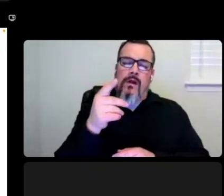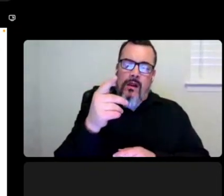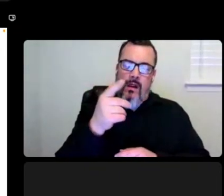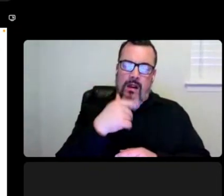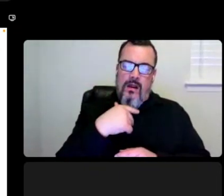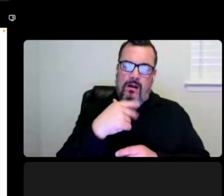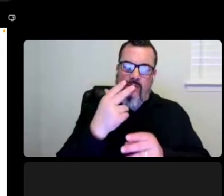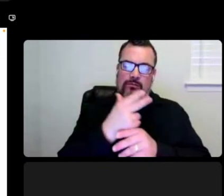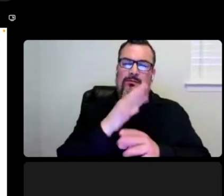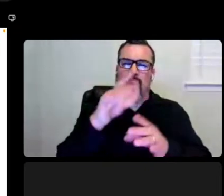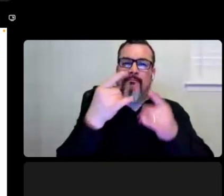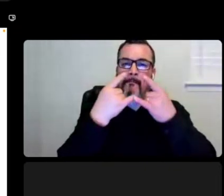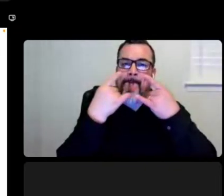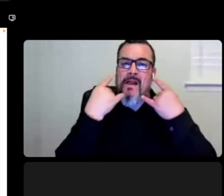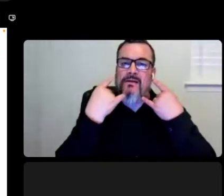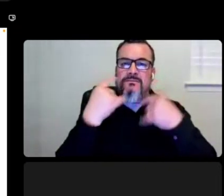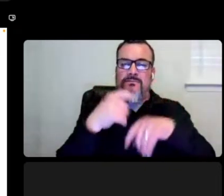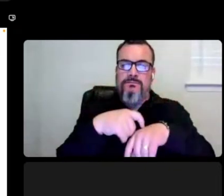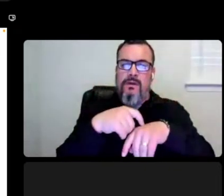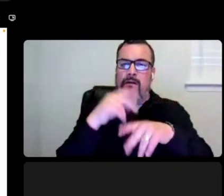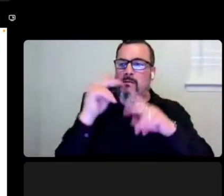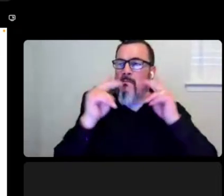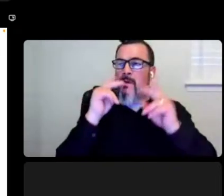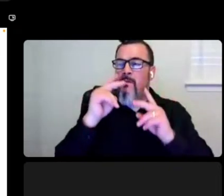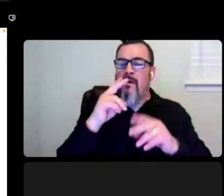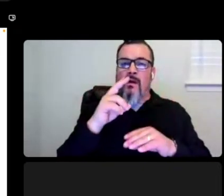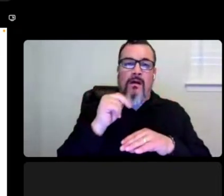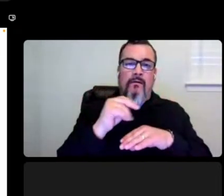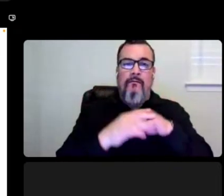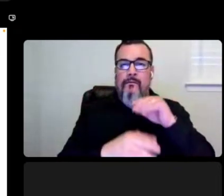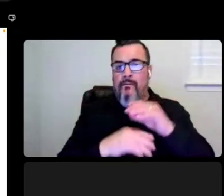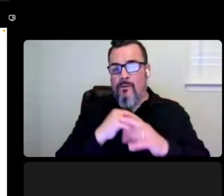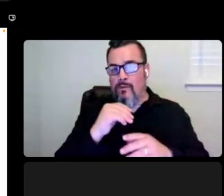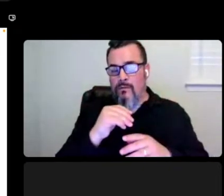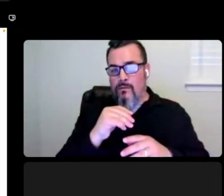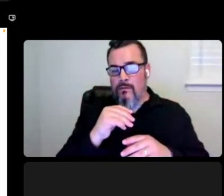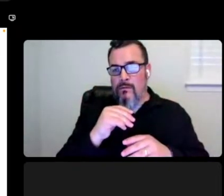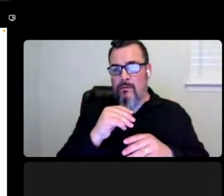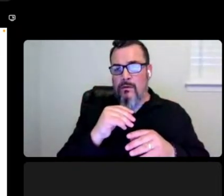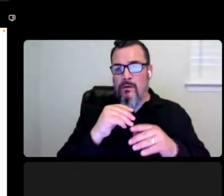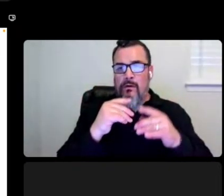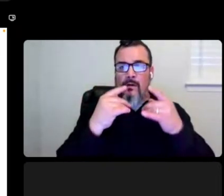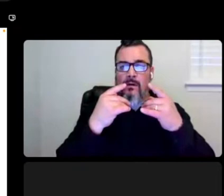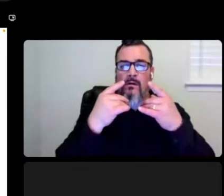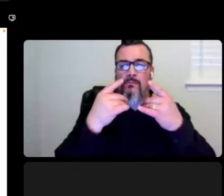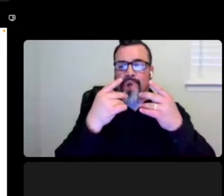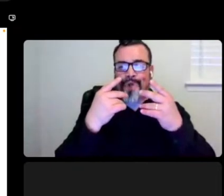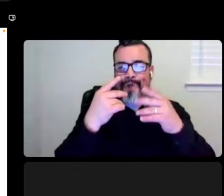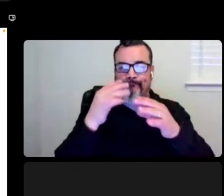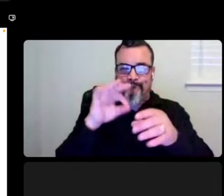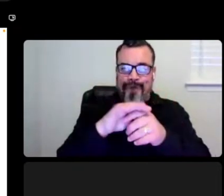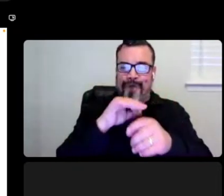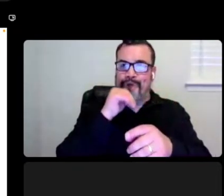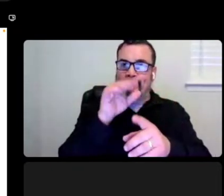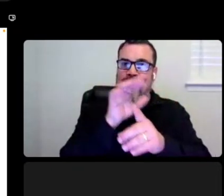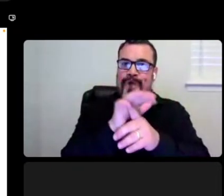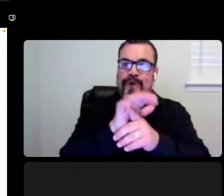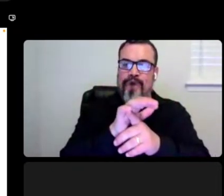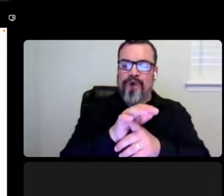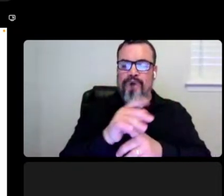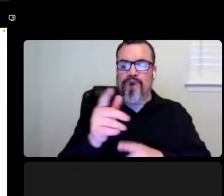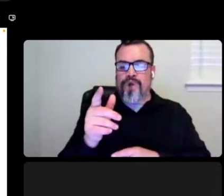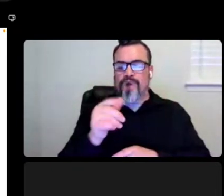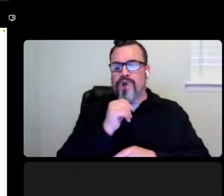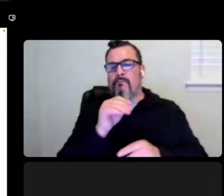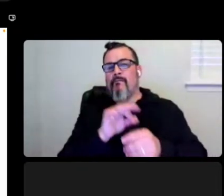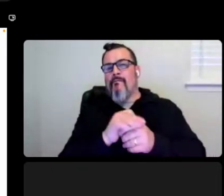around masking time. People who were uncomfortable taking a vote on something that was going to be unpopular abstaining from the